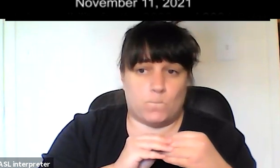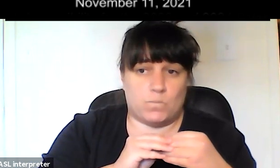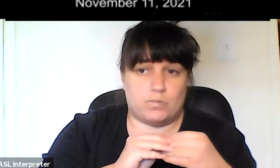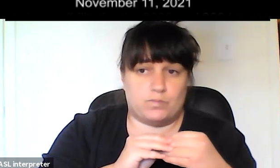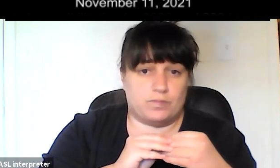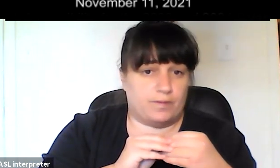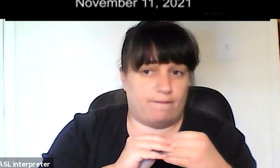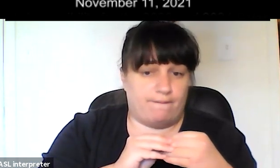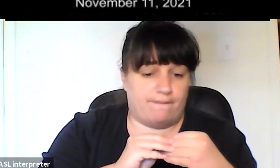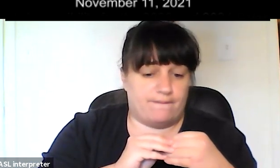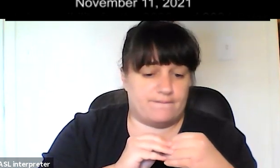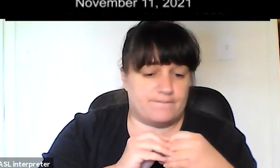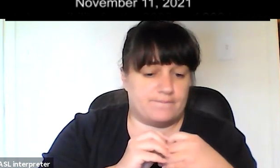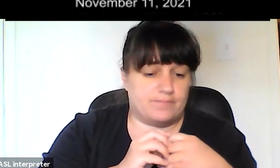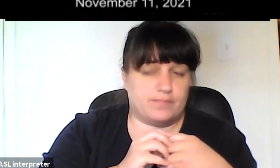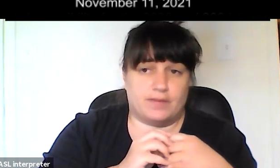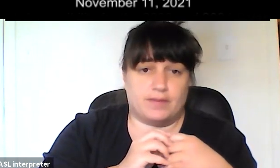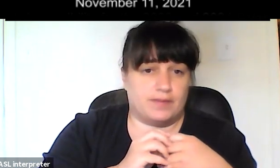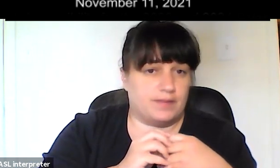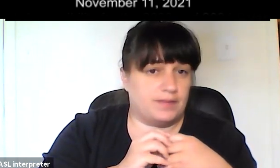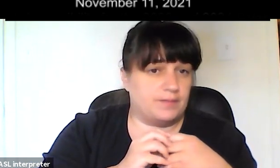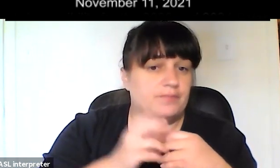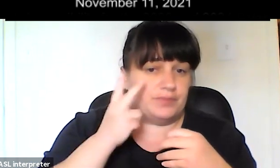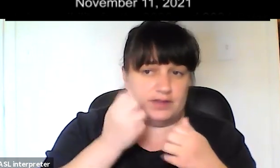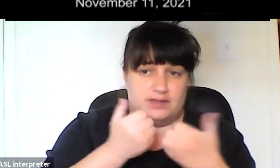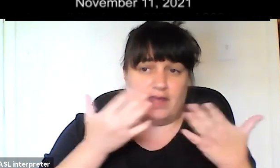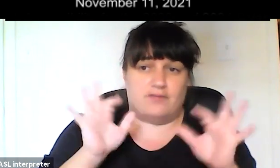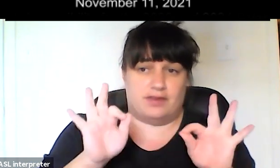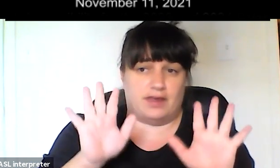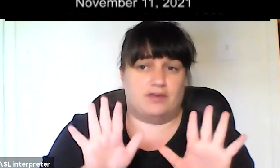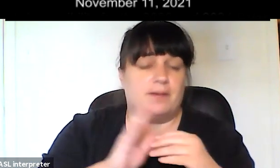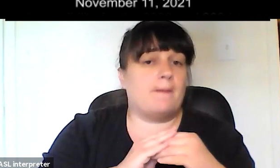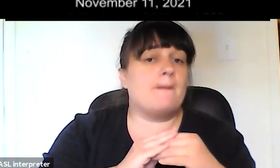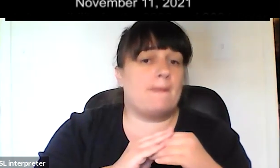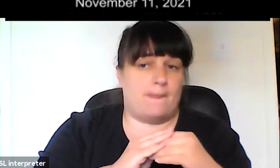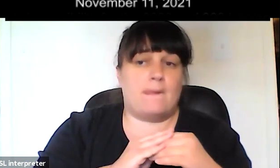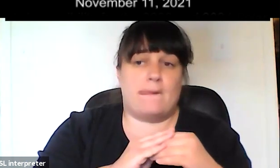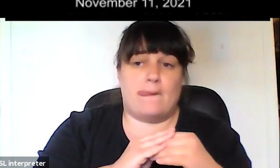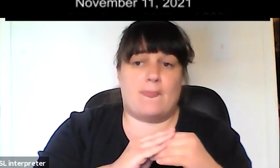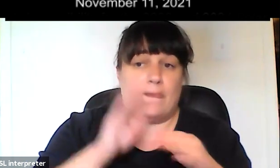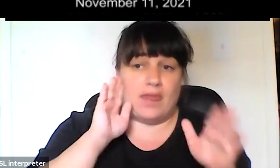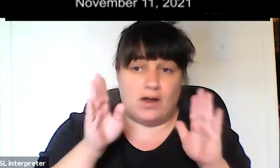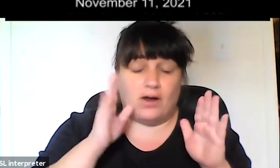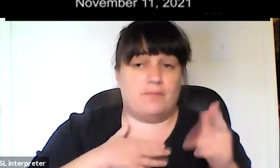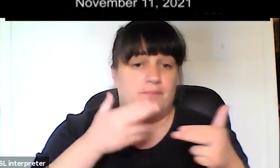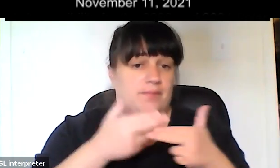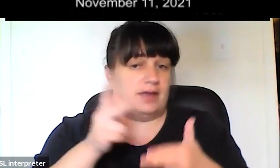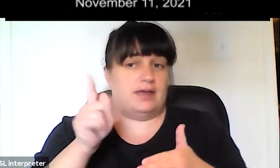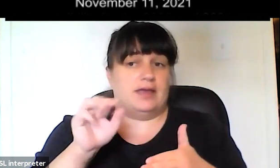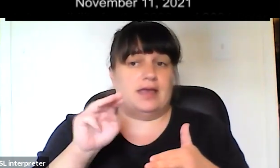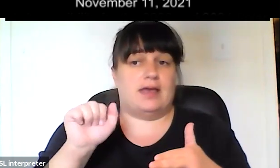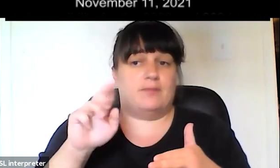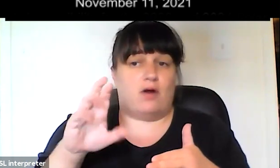Mm, We can see everything. Wonderful. Okay. So, hi, everybody. My name is Kim